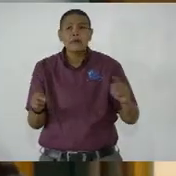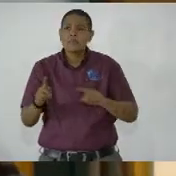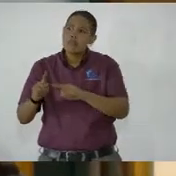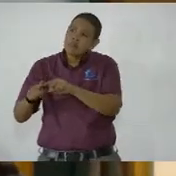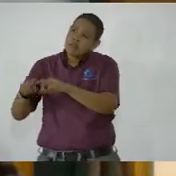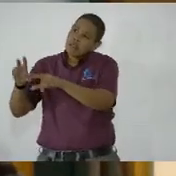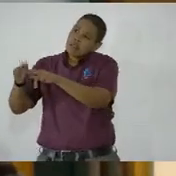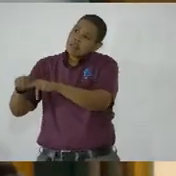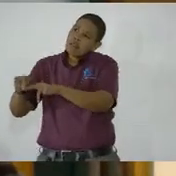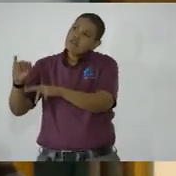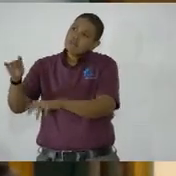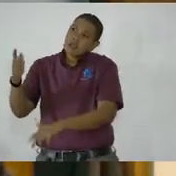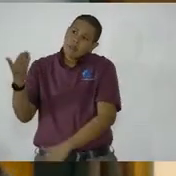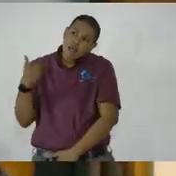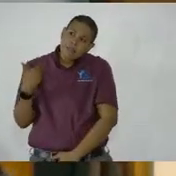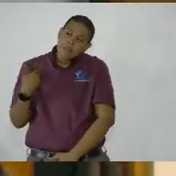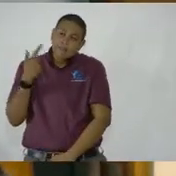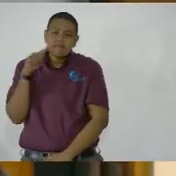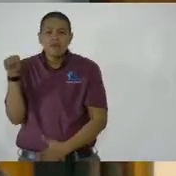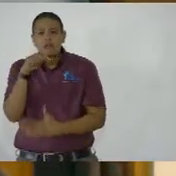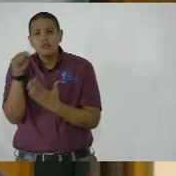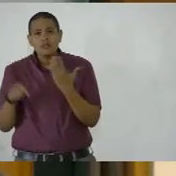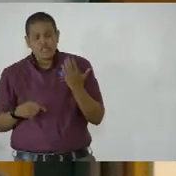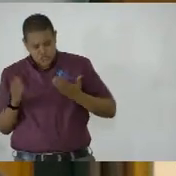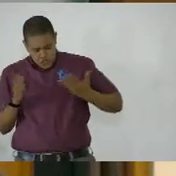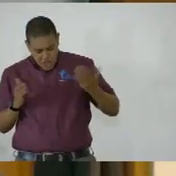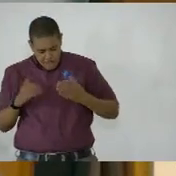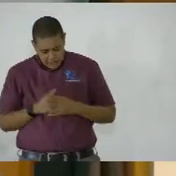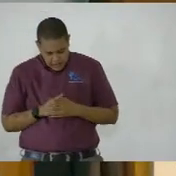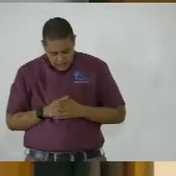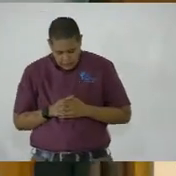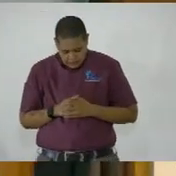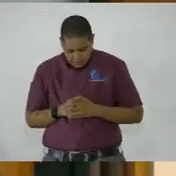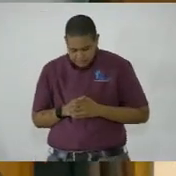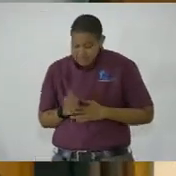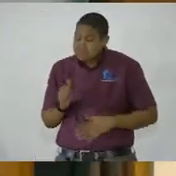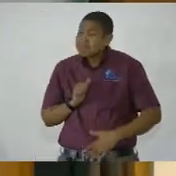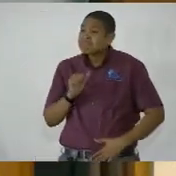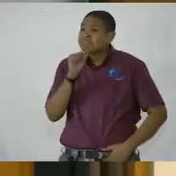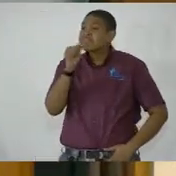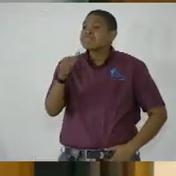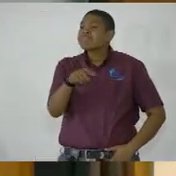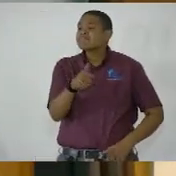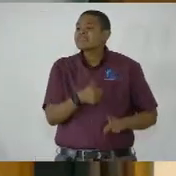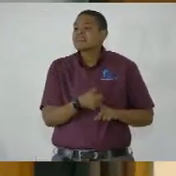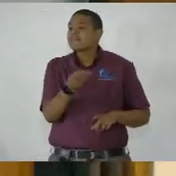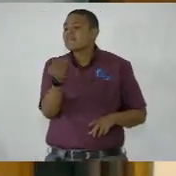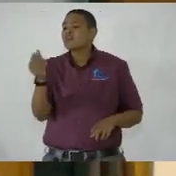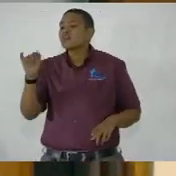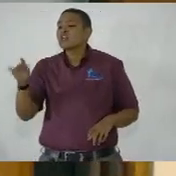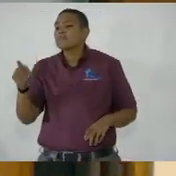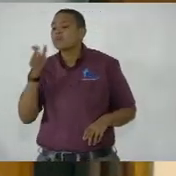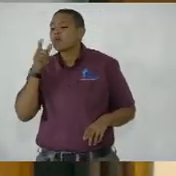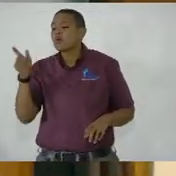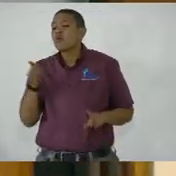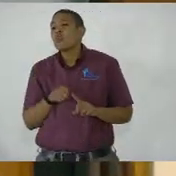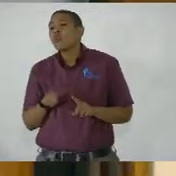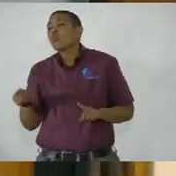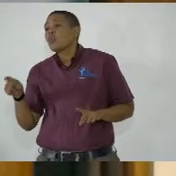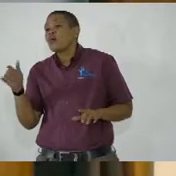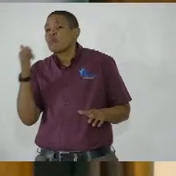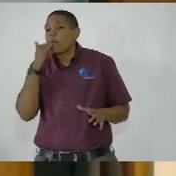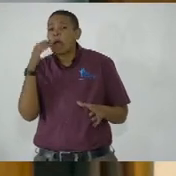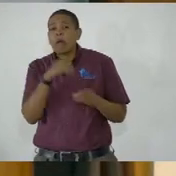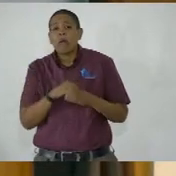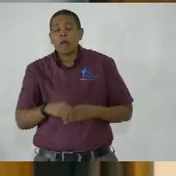on the JPs for these services. I do not deny, Madam Speaker, that there are few JPs who have gone astray. because